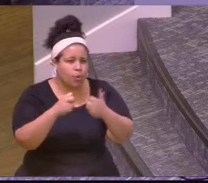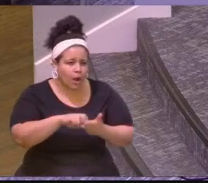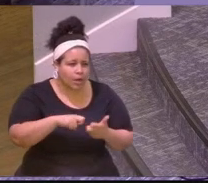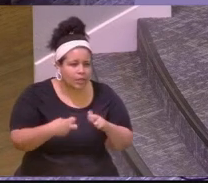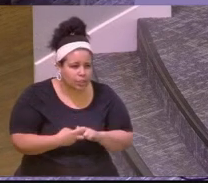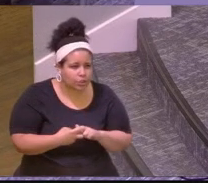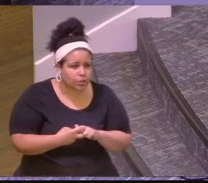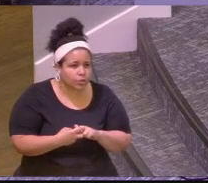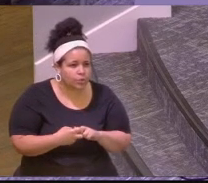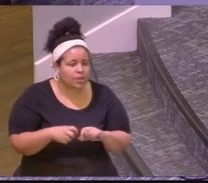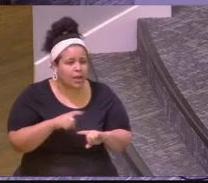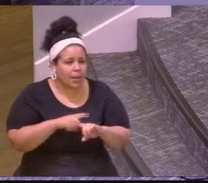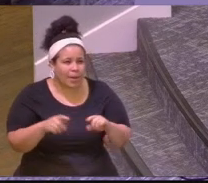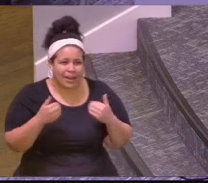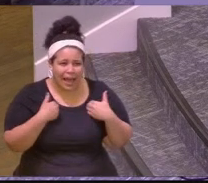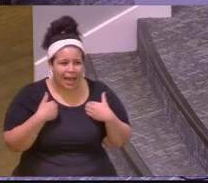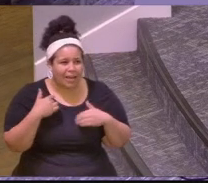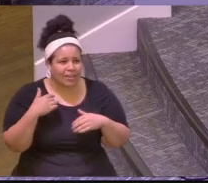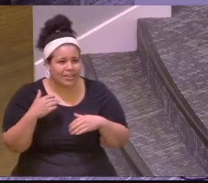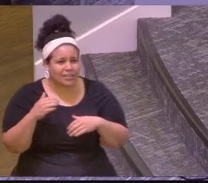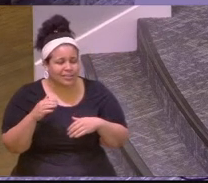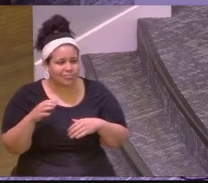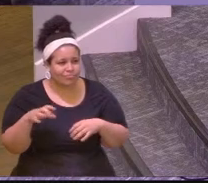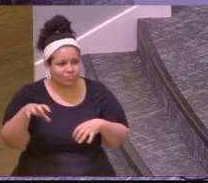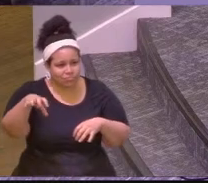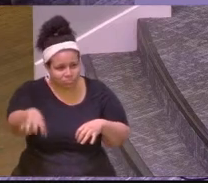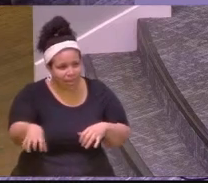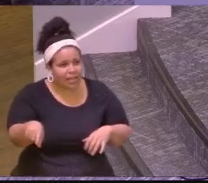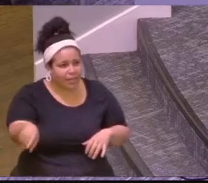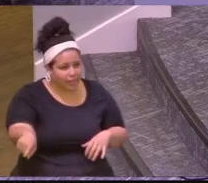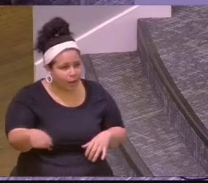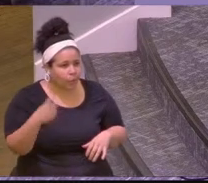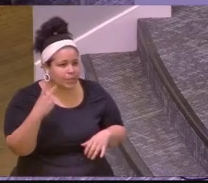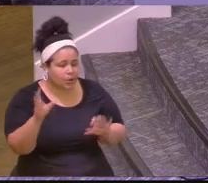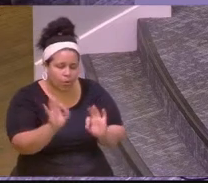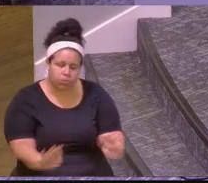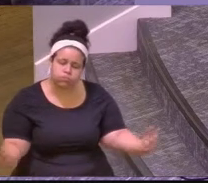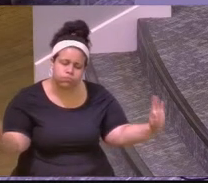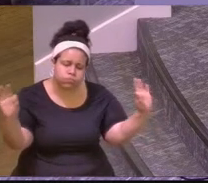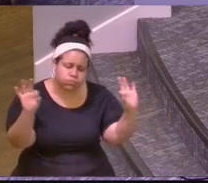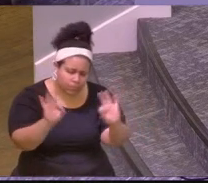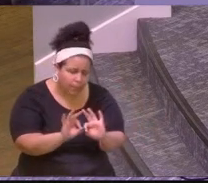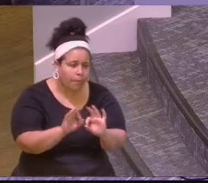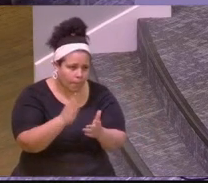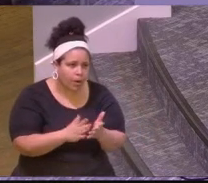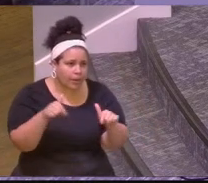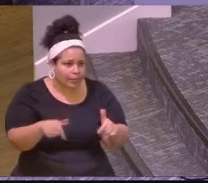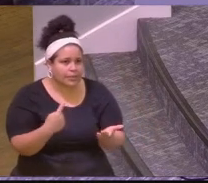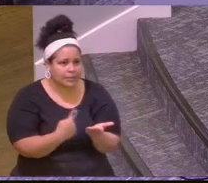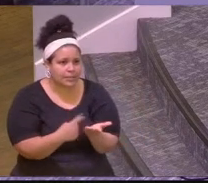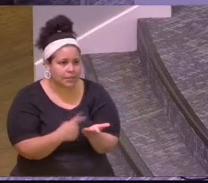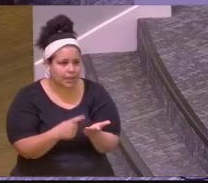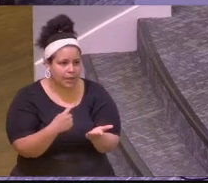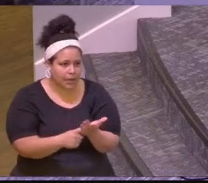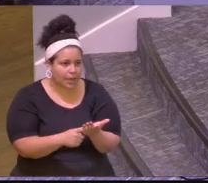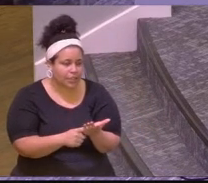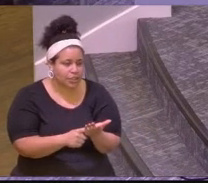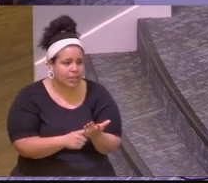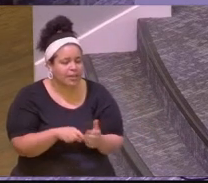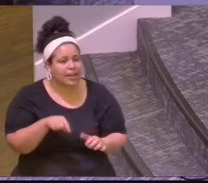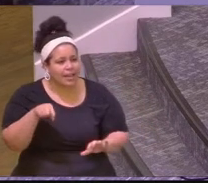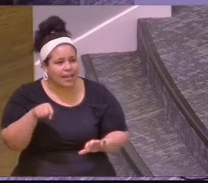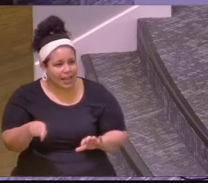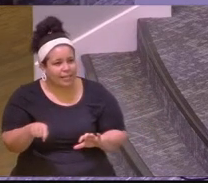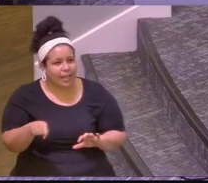east side early learning center we now see is a vital part of this discussion, and that's a dedication that I think the board